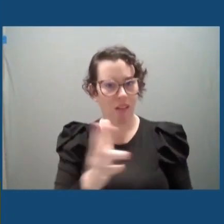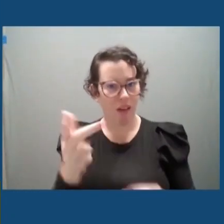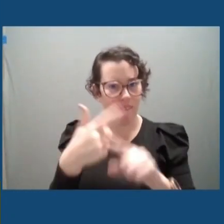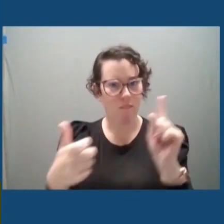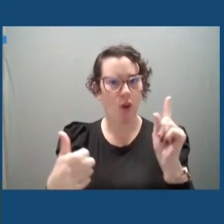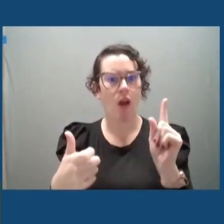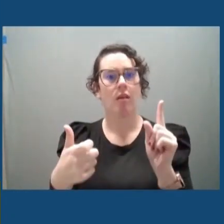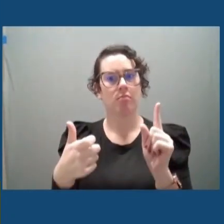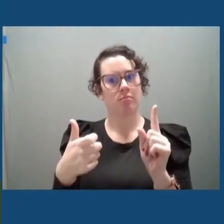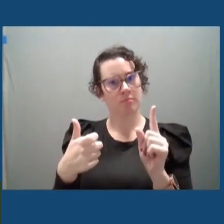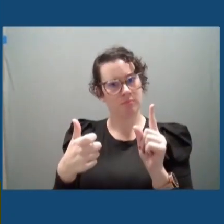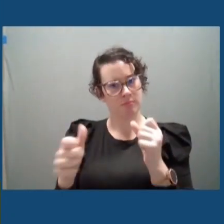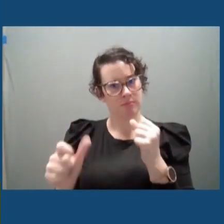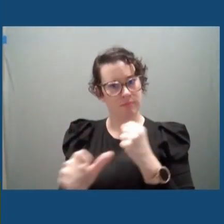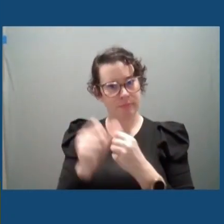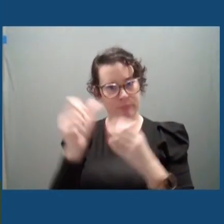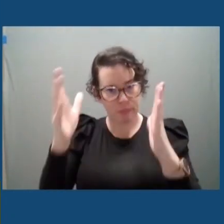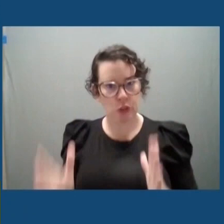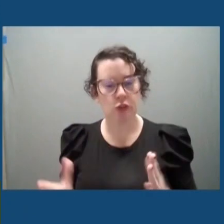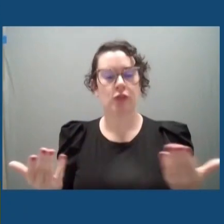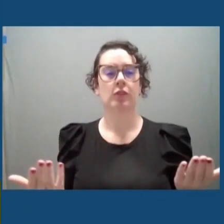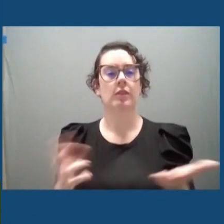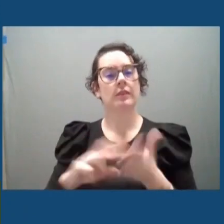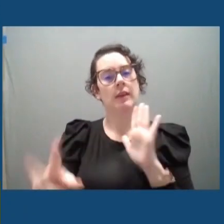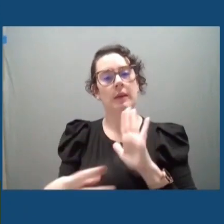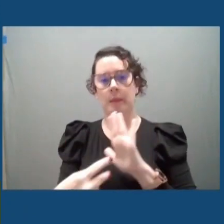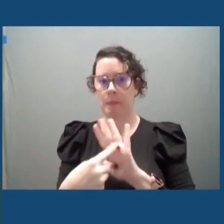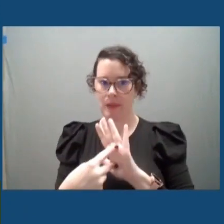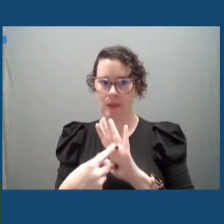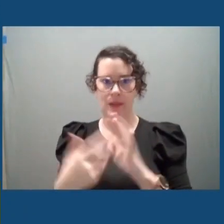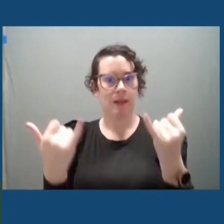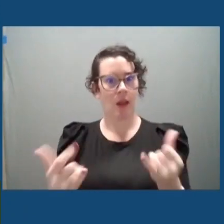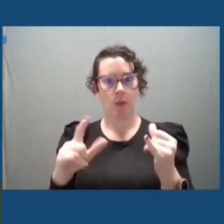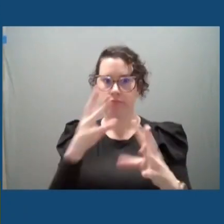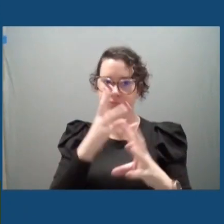strengthen protections, and it's more urgent now than ever before.